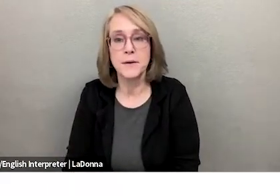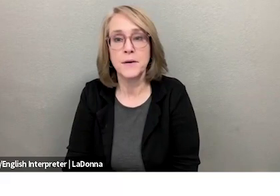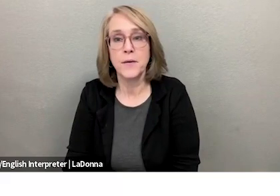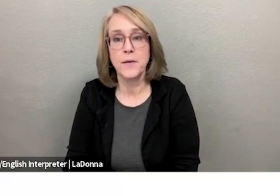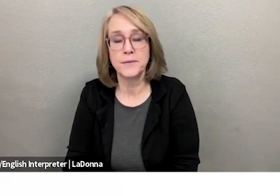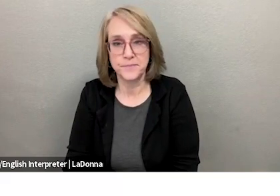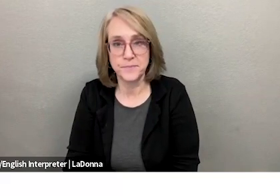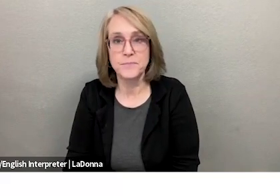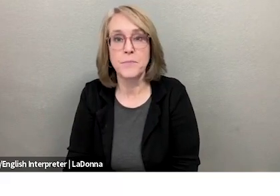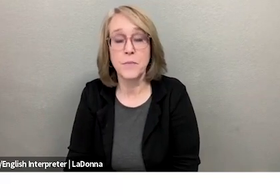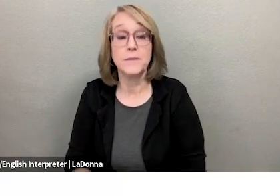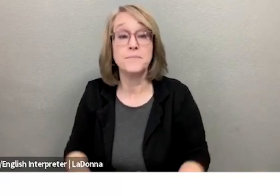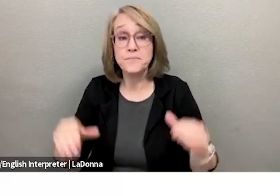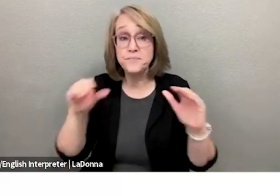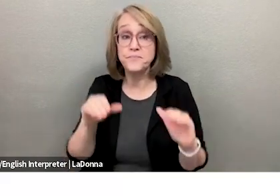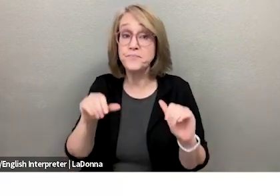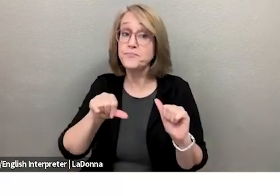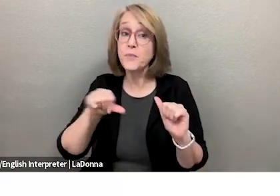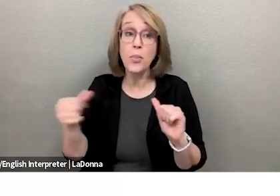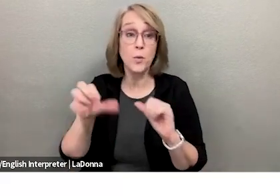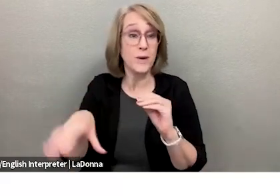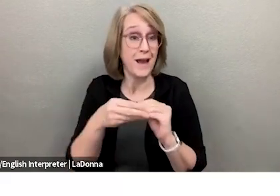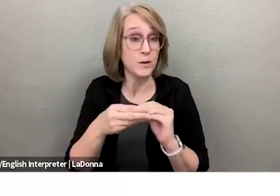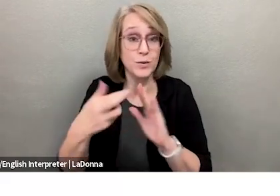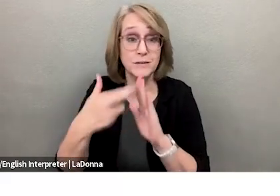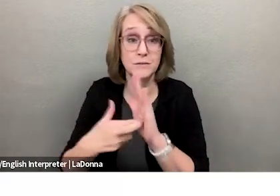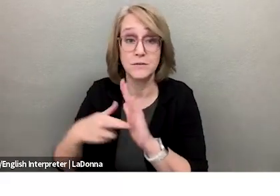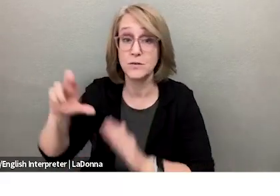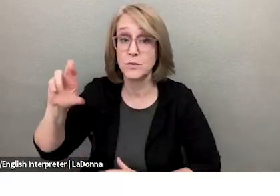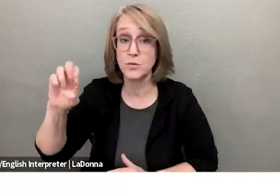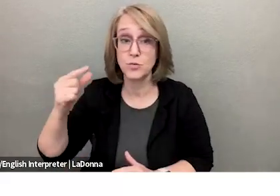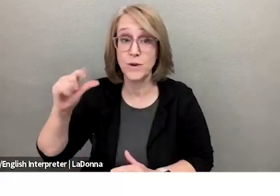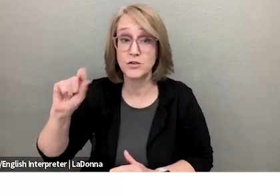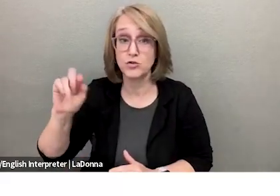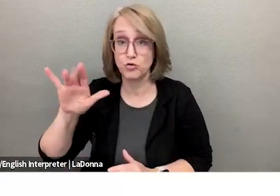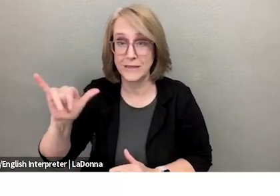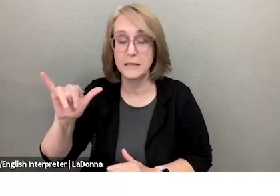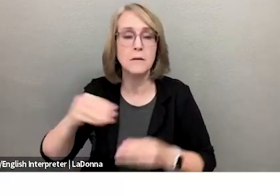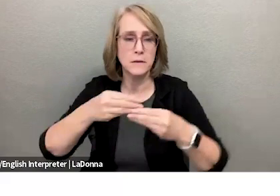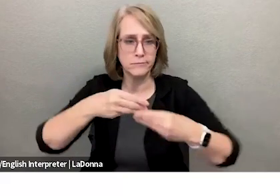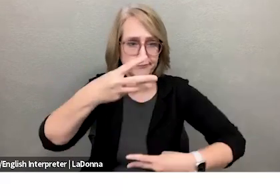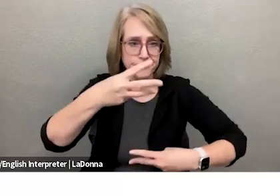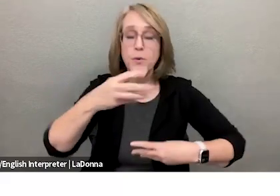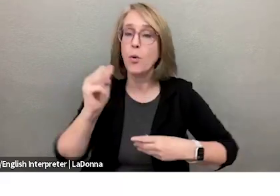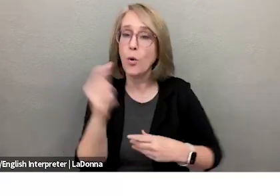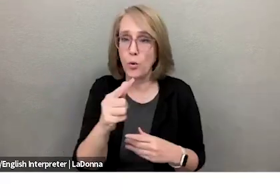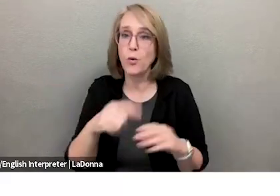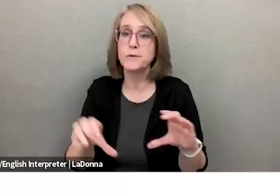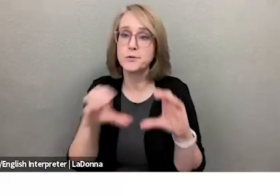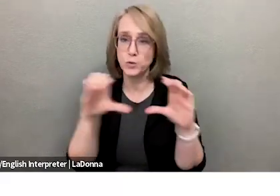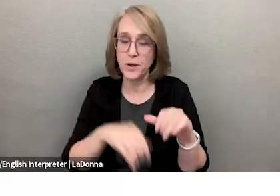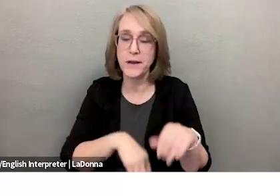Next, we have a registry. So these registries will include all of our certified direct care professionals. And this is an example